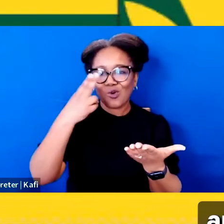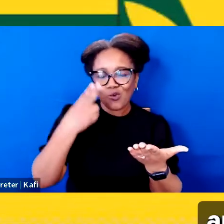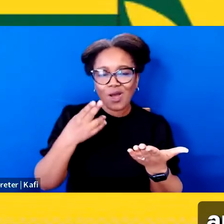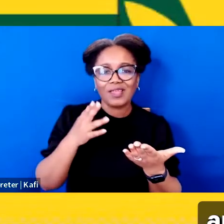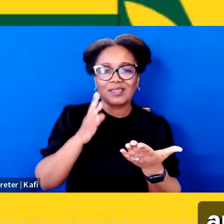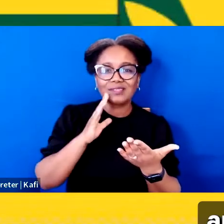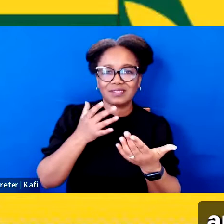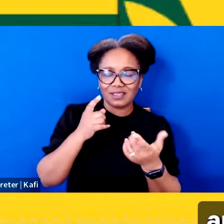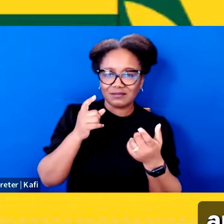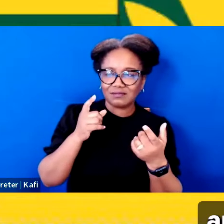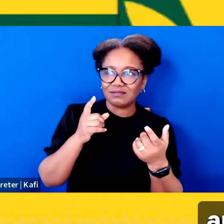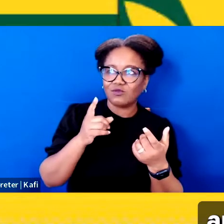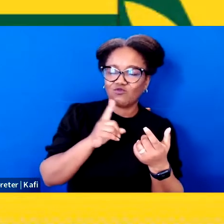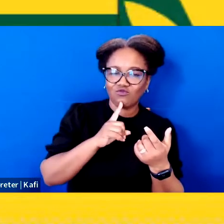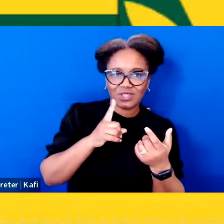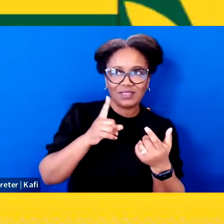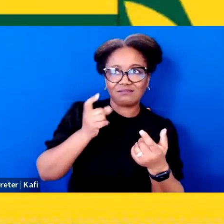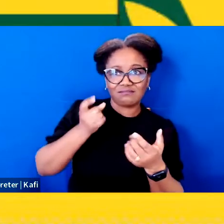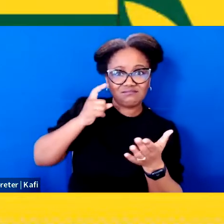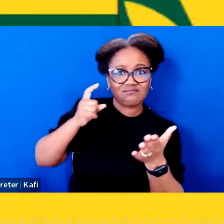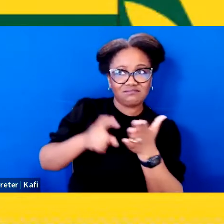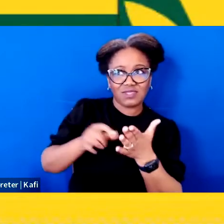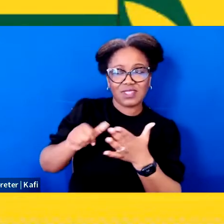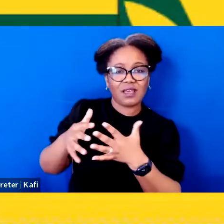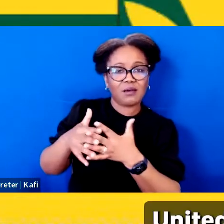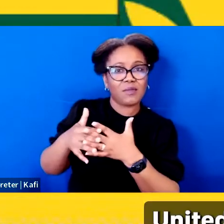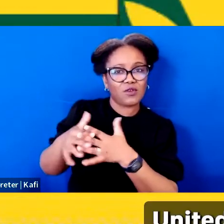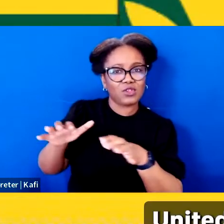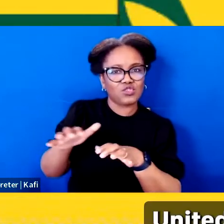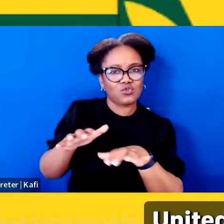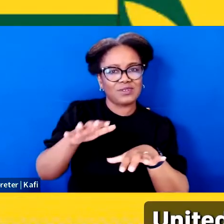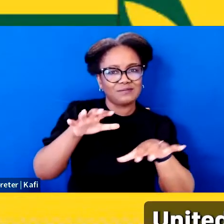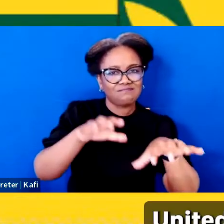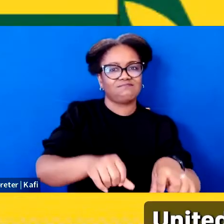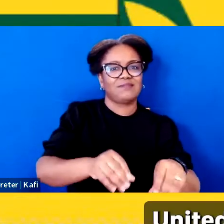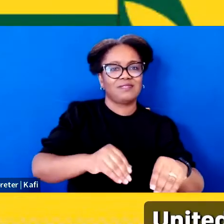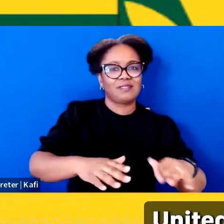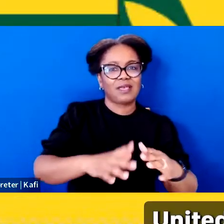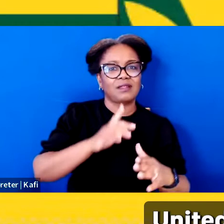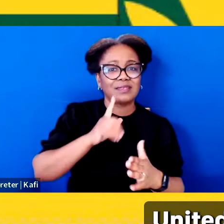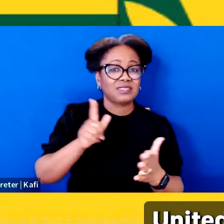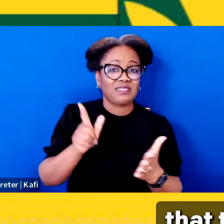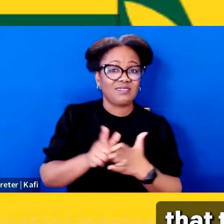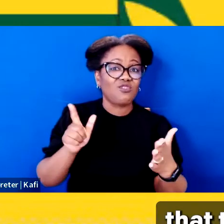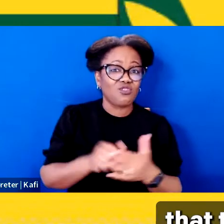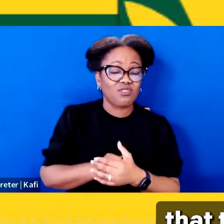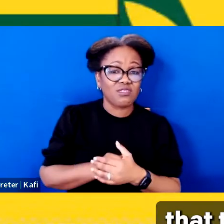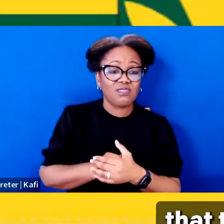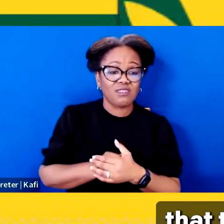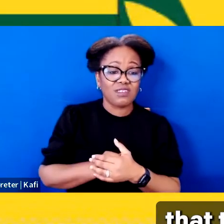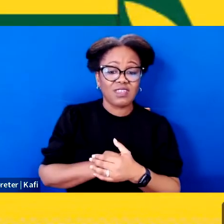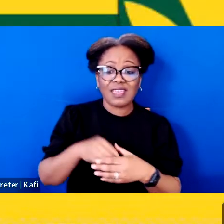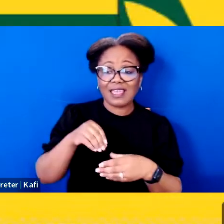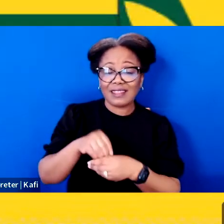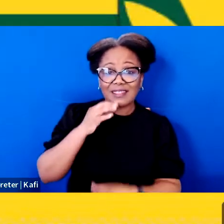the annexation as illegal. And in 1993, the United States Congress acknowledged that the overthrow of the